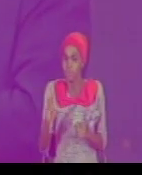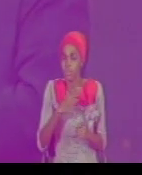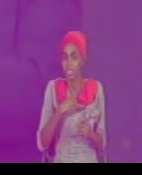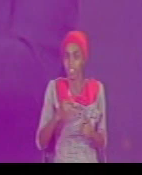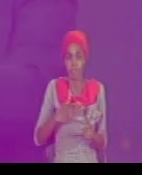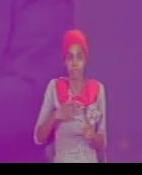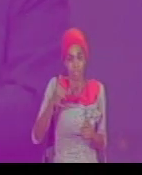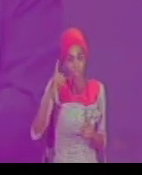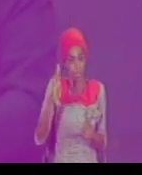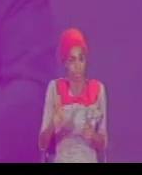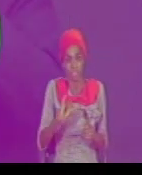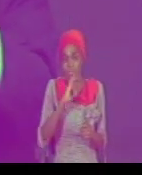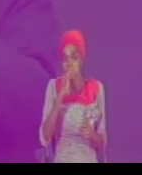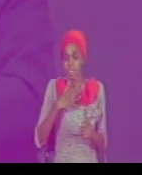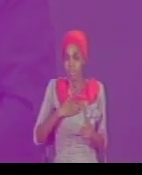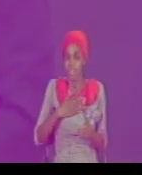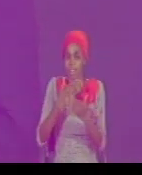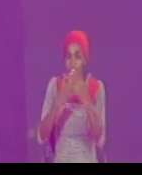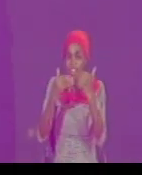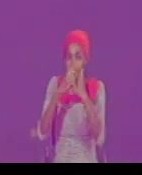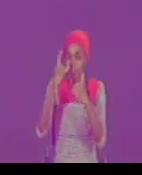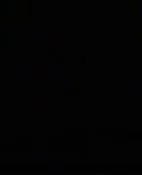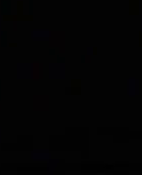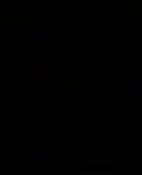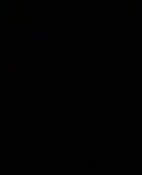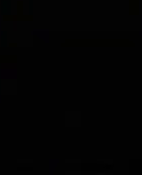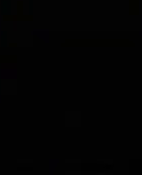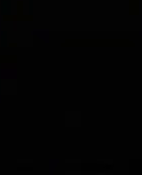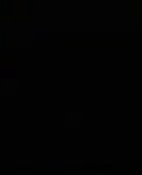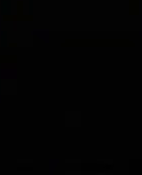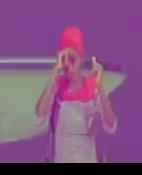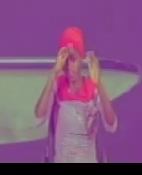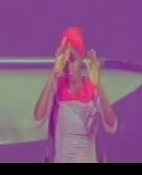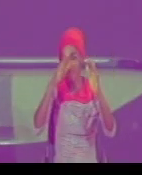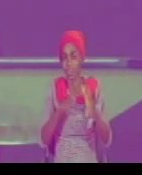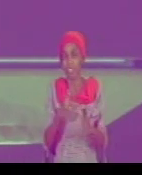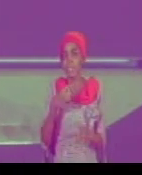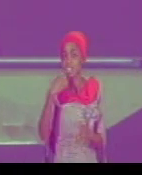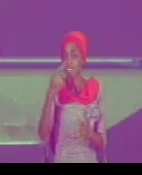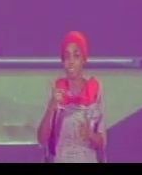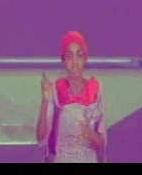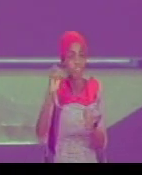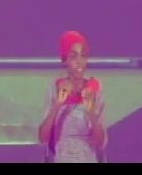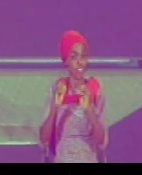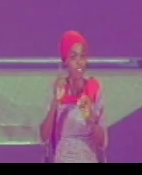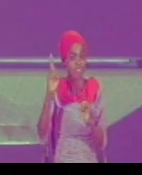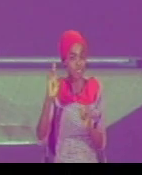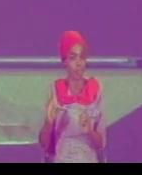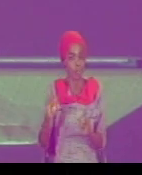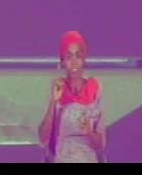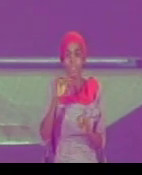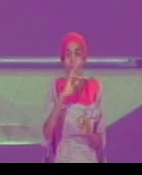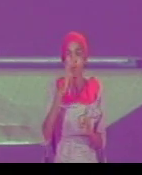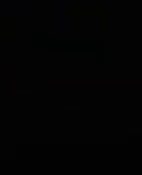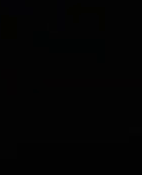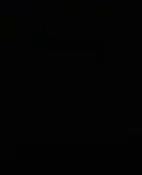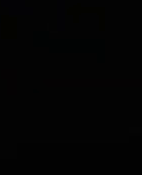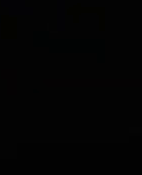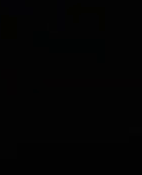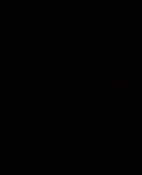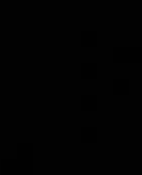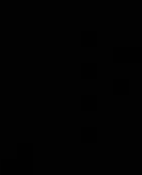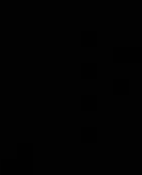the Father, he says, O Lord, thou art my God. I will extol thee. I will